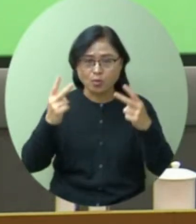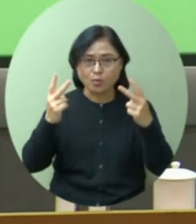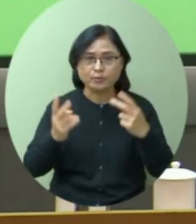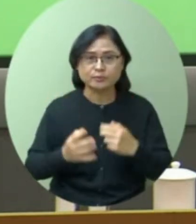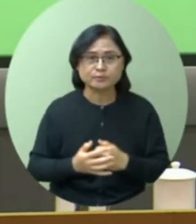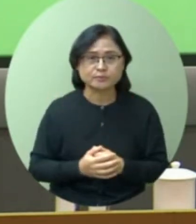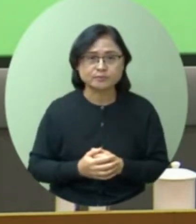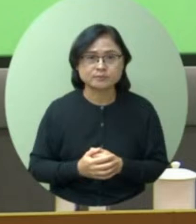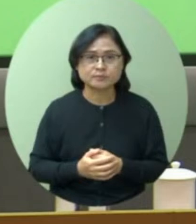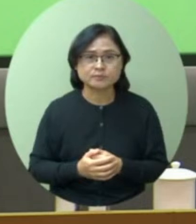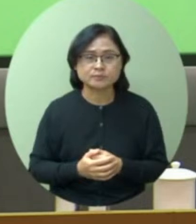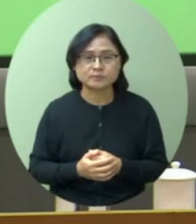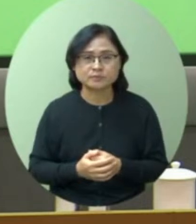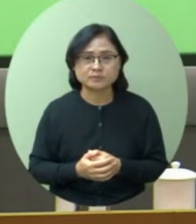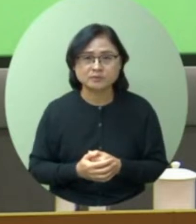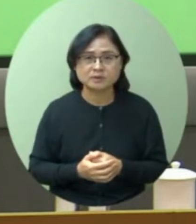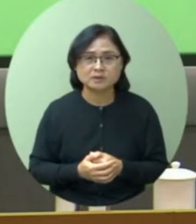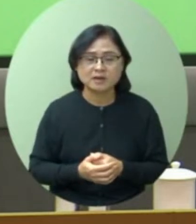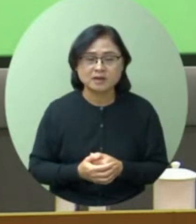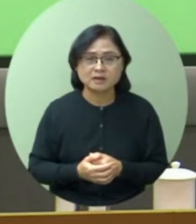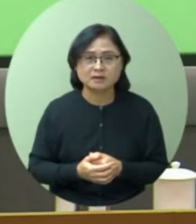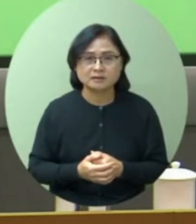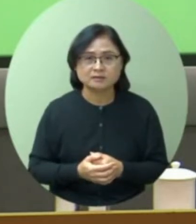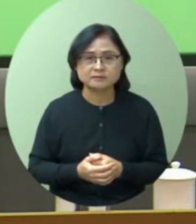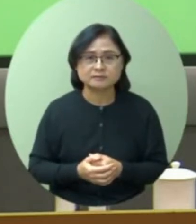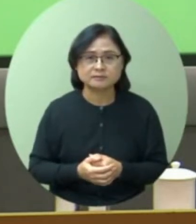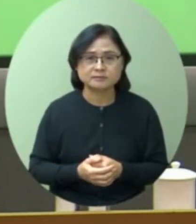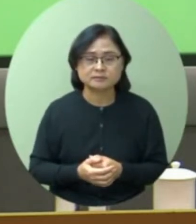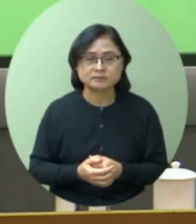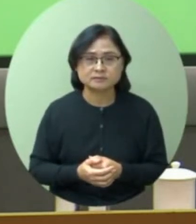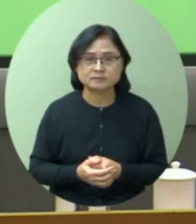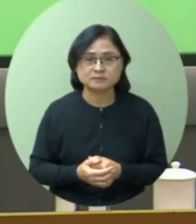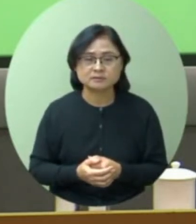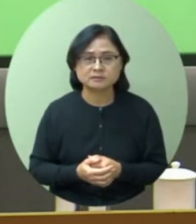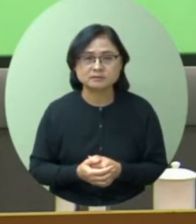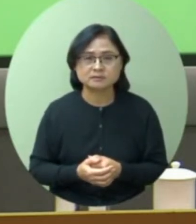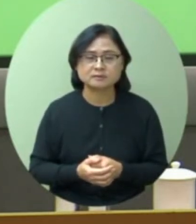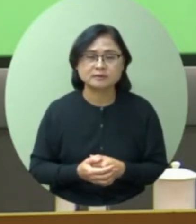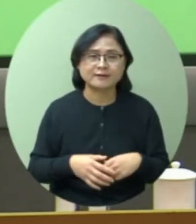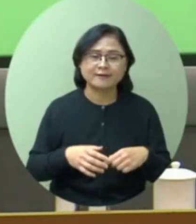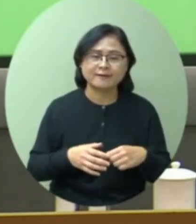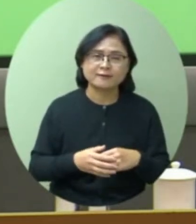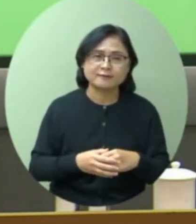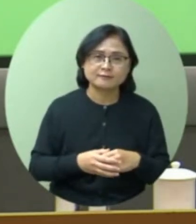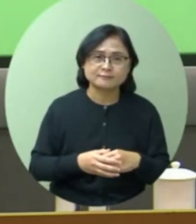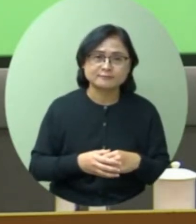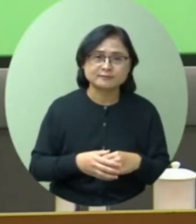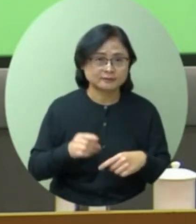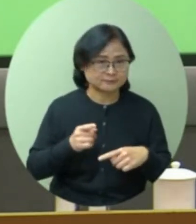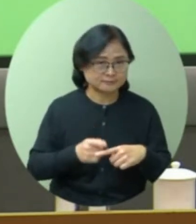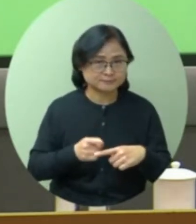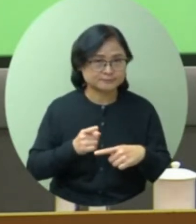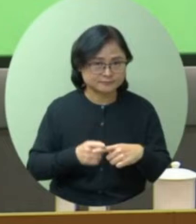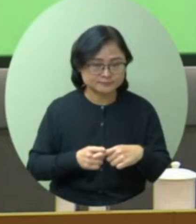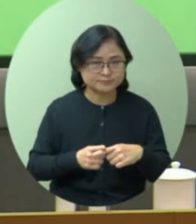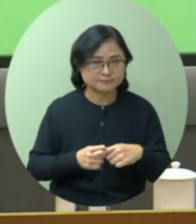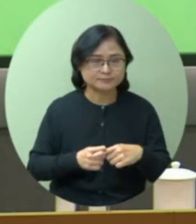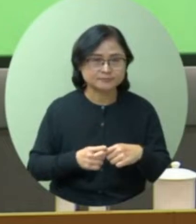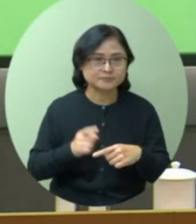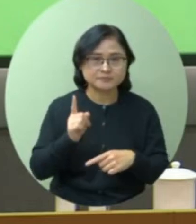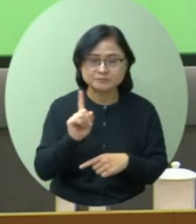the introduction of, first of all, the new election system for electoral